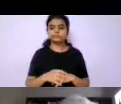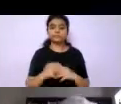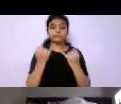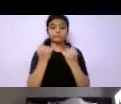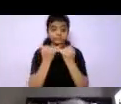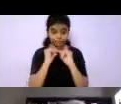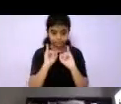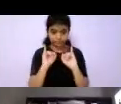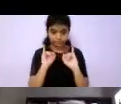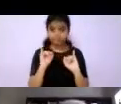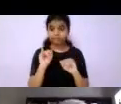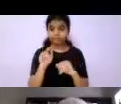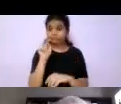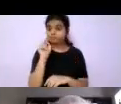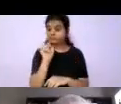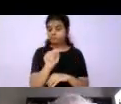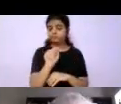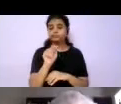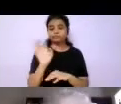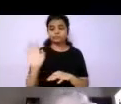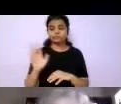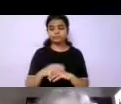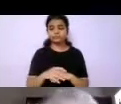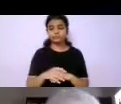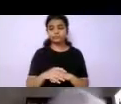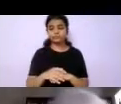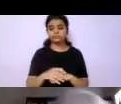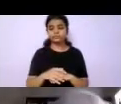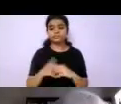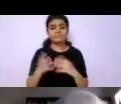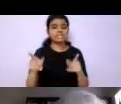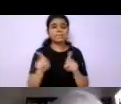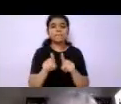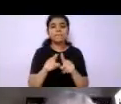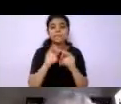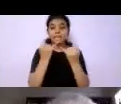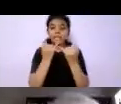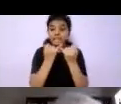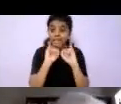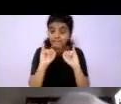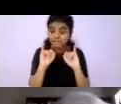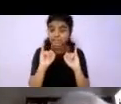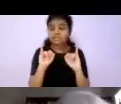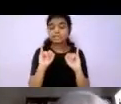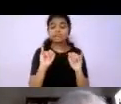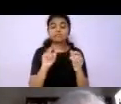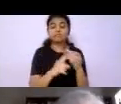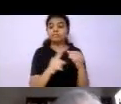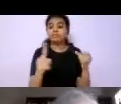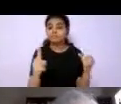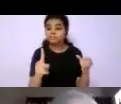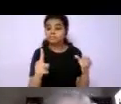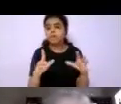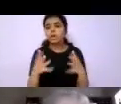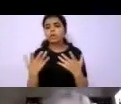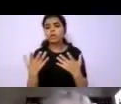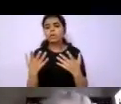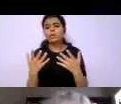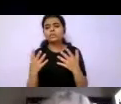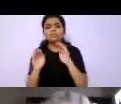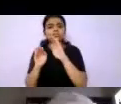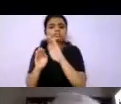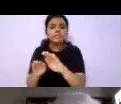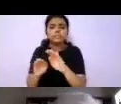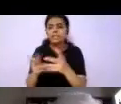independence, they pointed out, can be a source of isolation. Dependency, despite all the